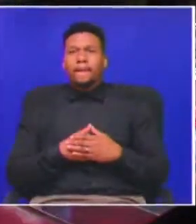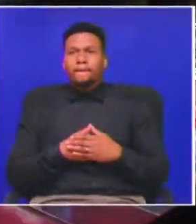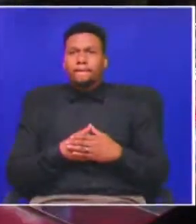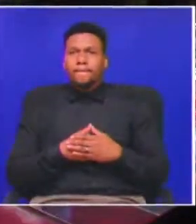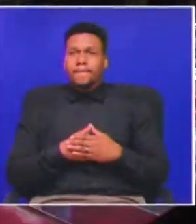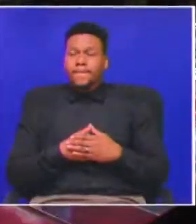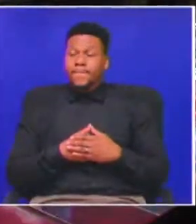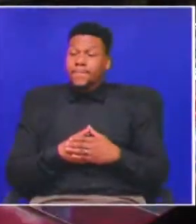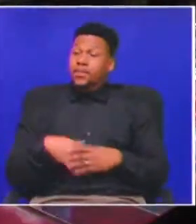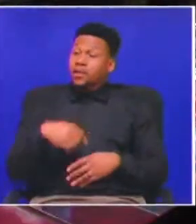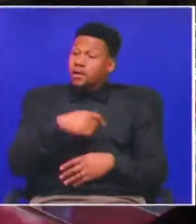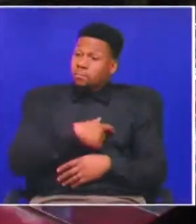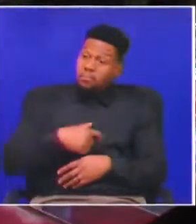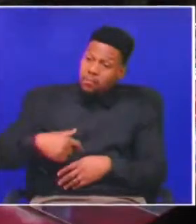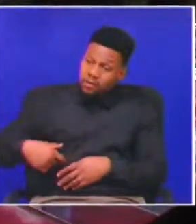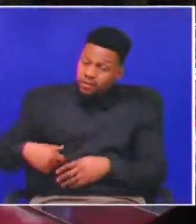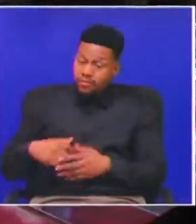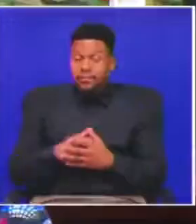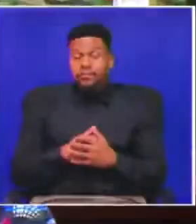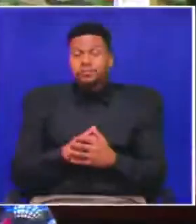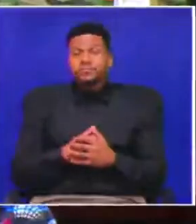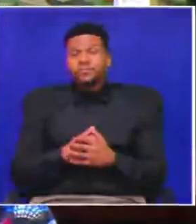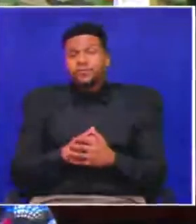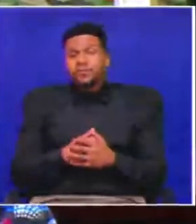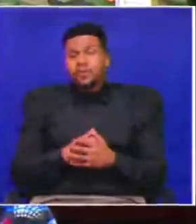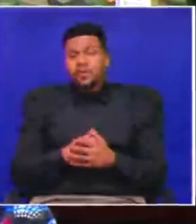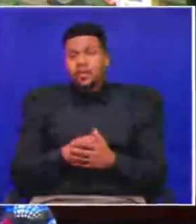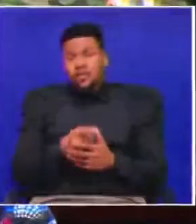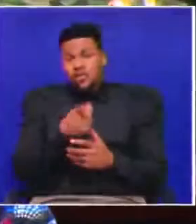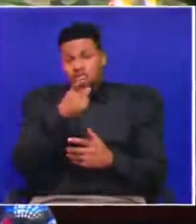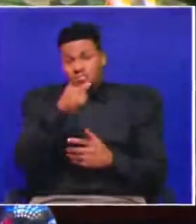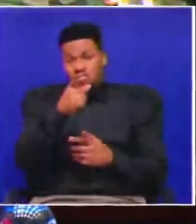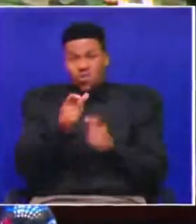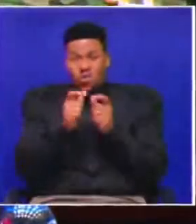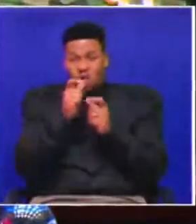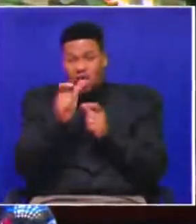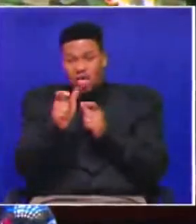Mr. President, you are quite a wordsmith.